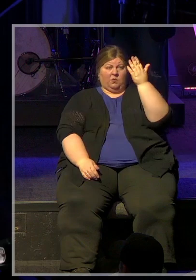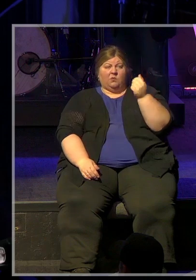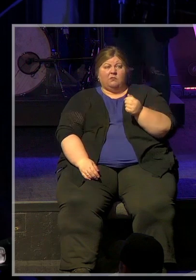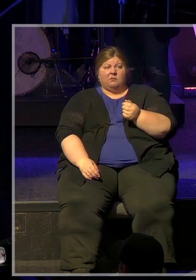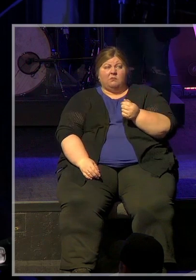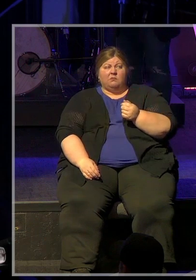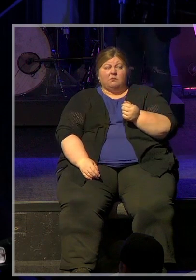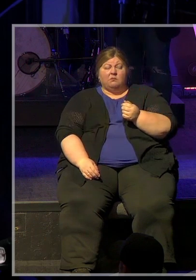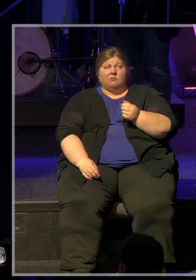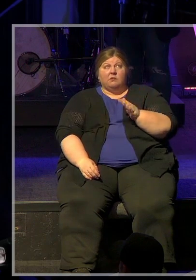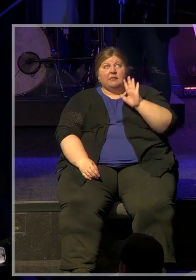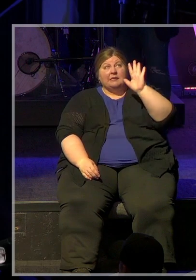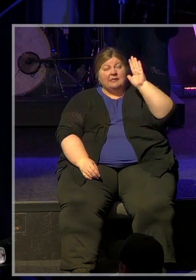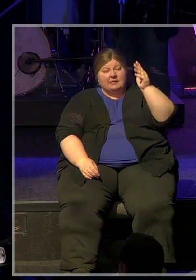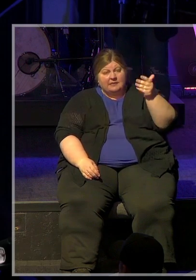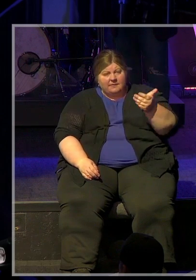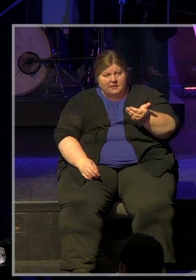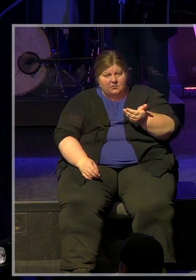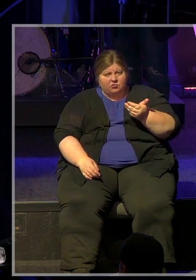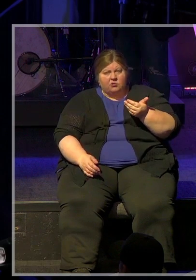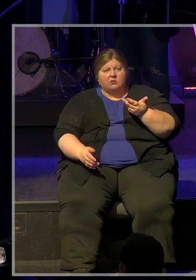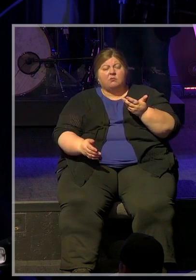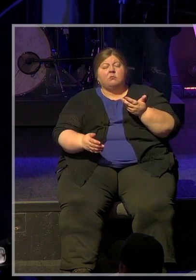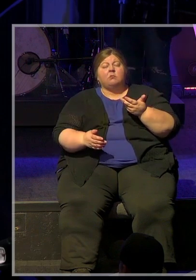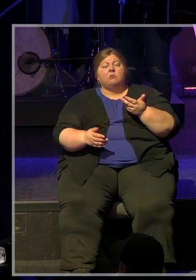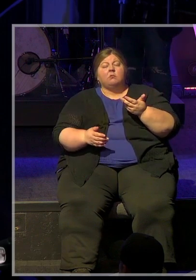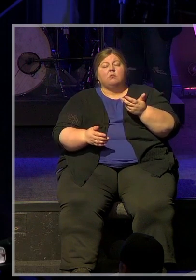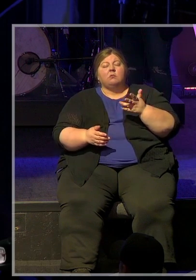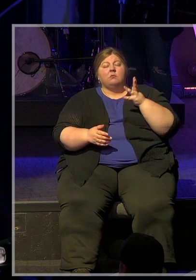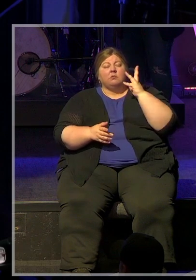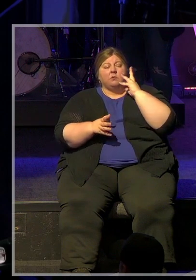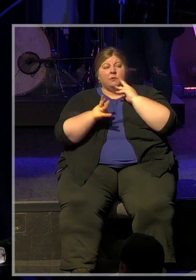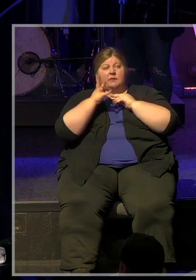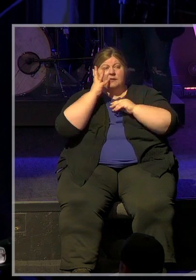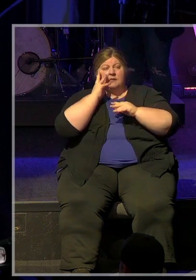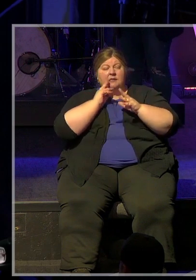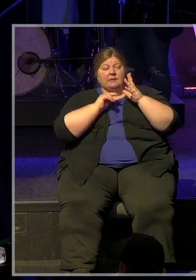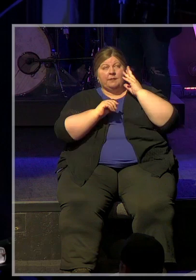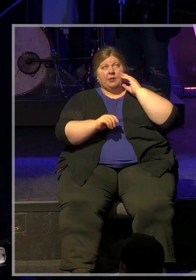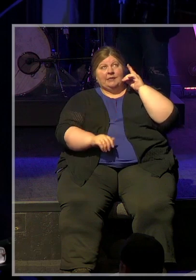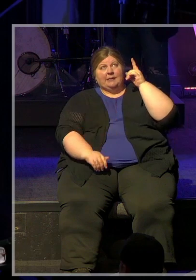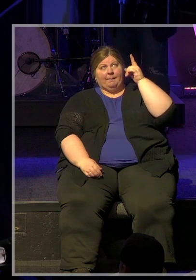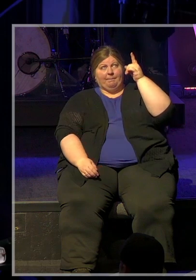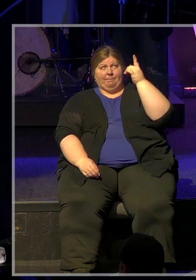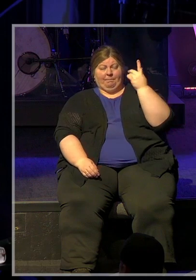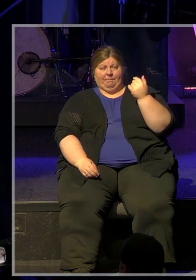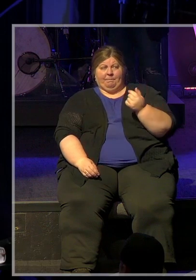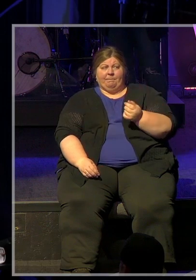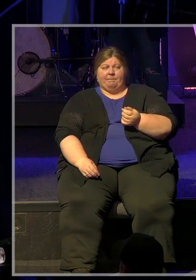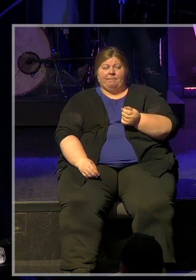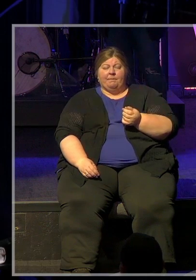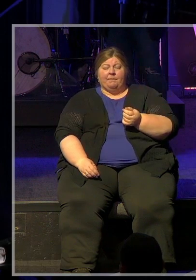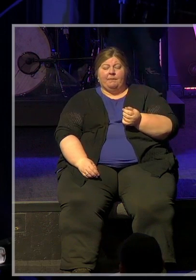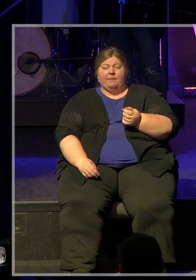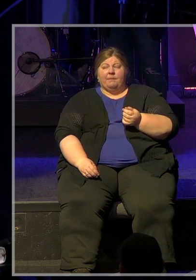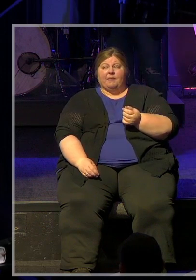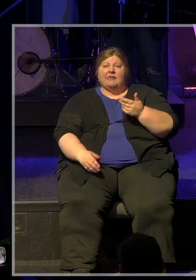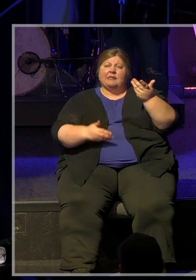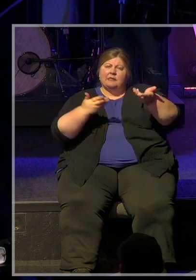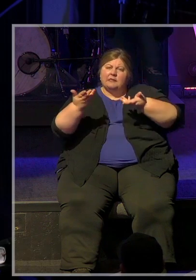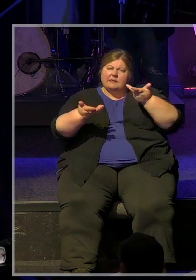the invitation he's inviting you to is to experience him. And he promises